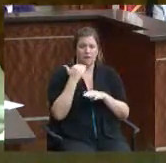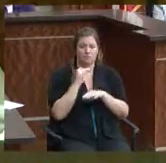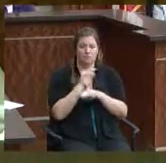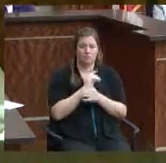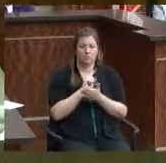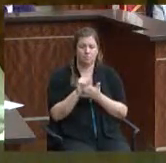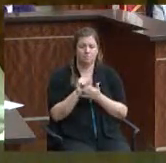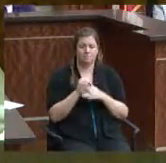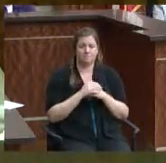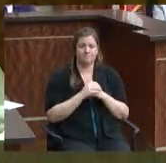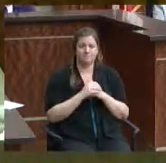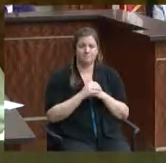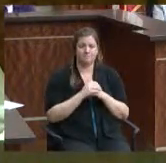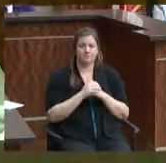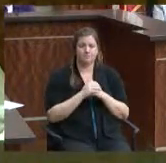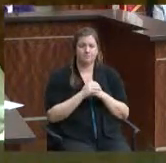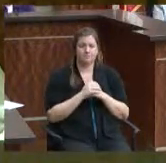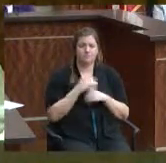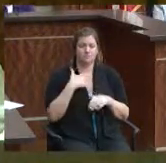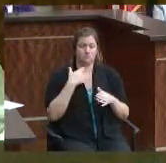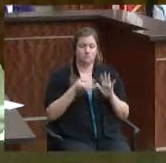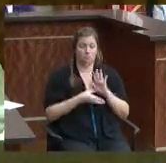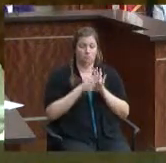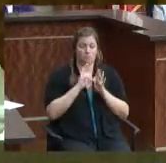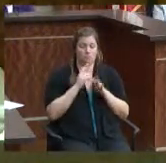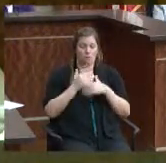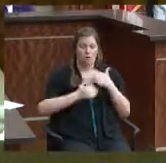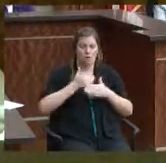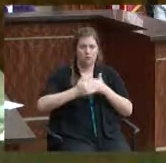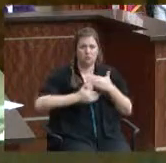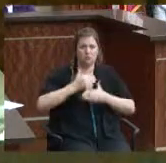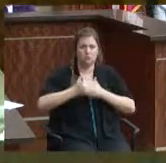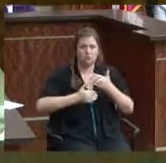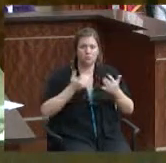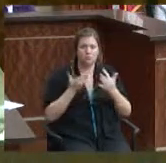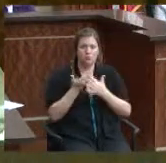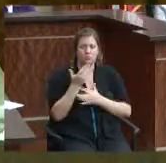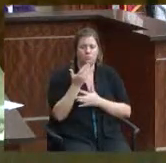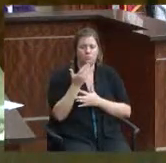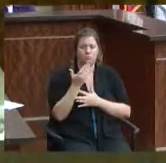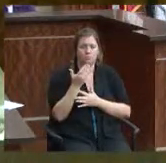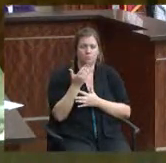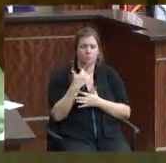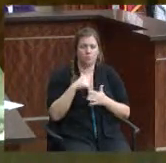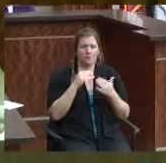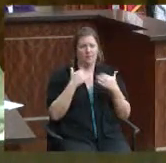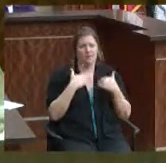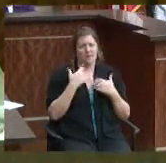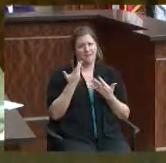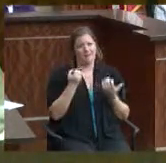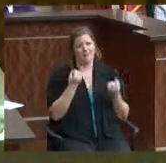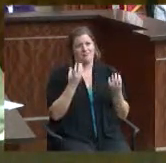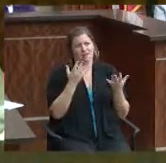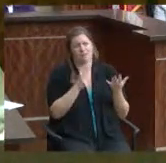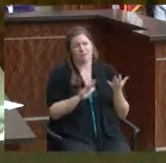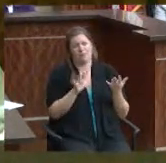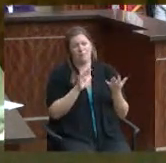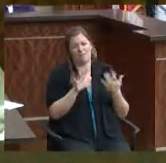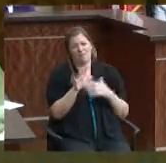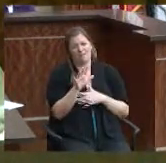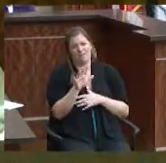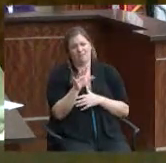week to go over our process that we went through. We had well over